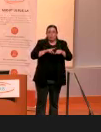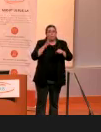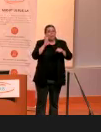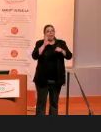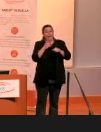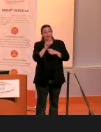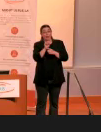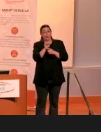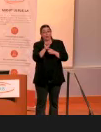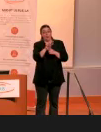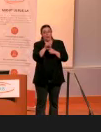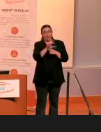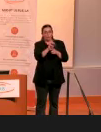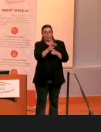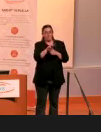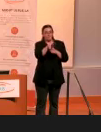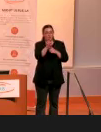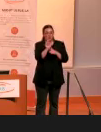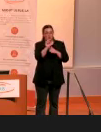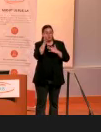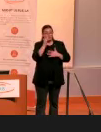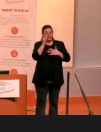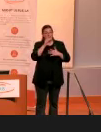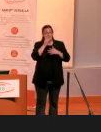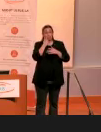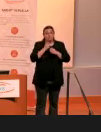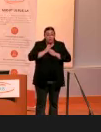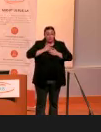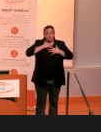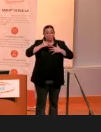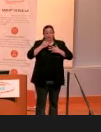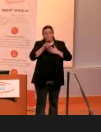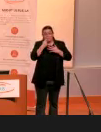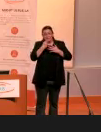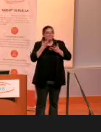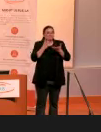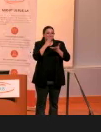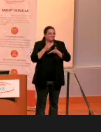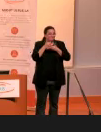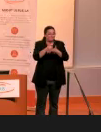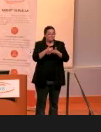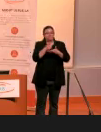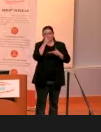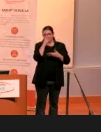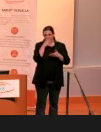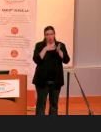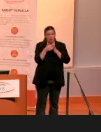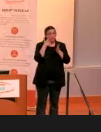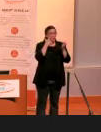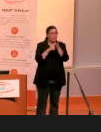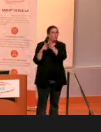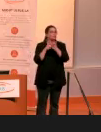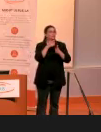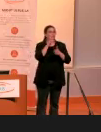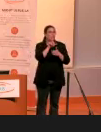inflammatory regimen. And this is present in the majority of lupus patients to varying degrees. A variety